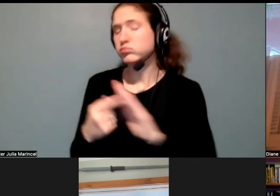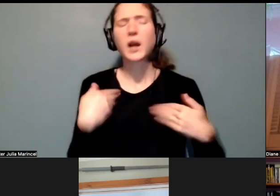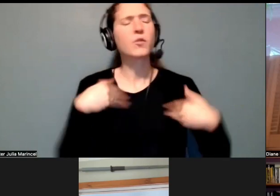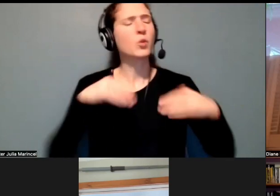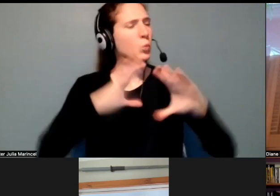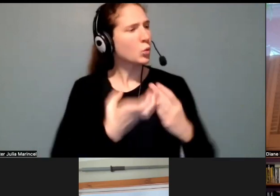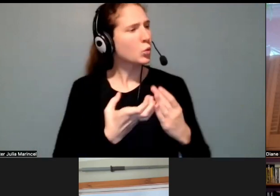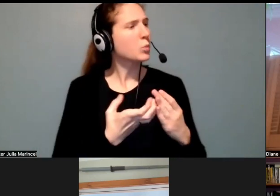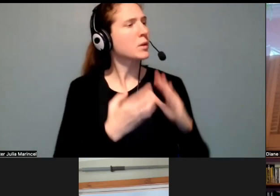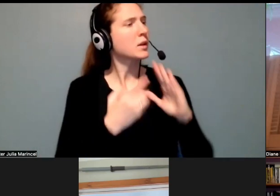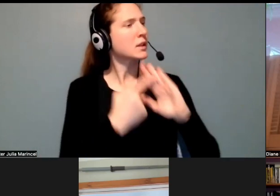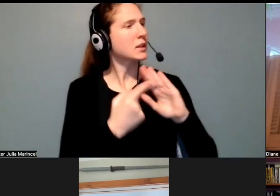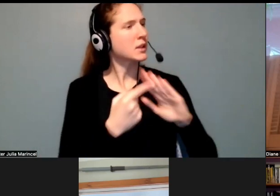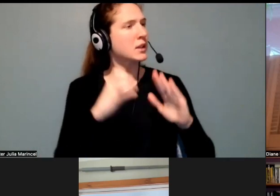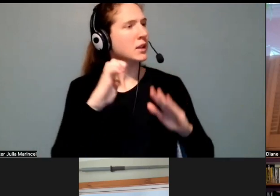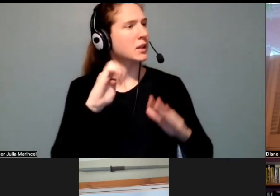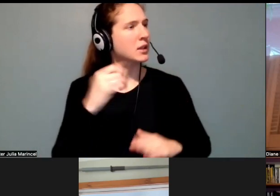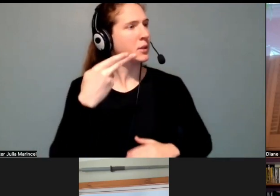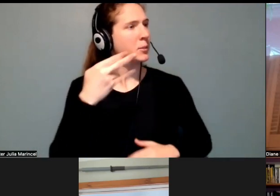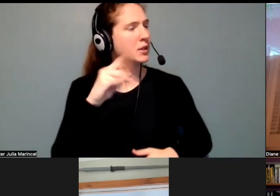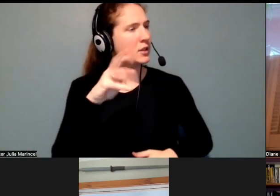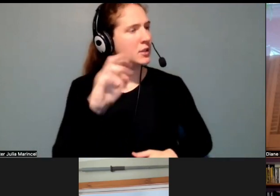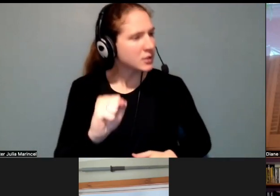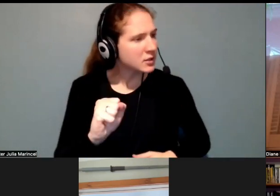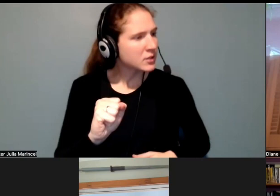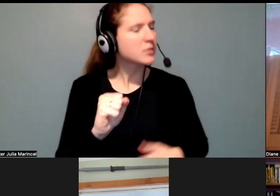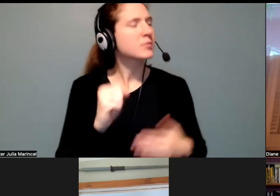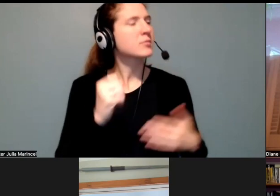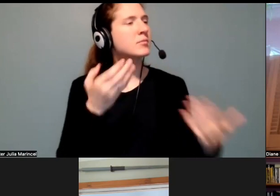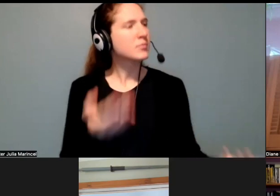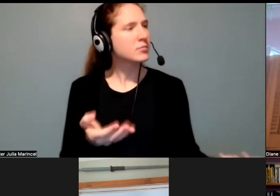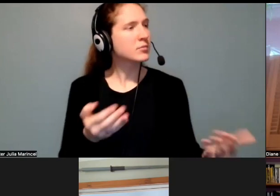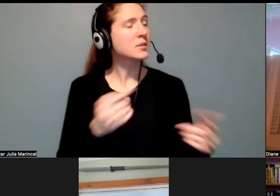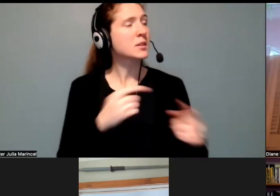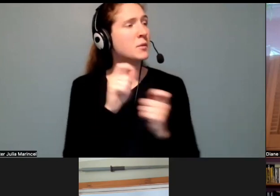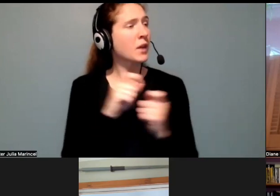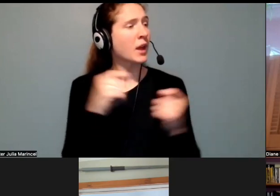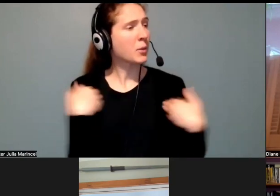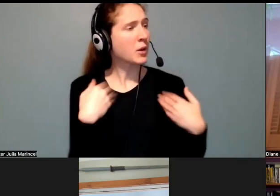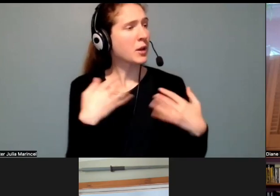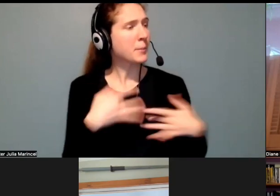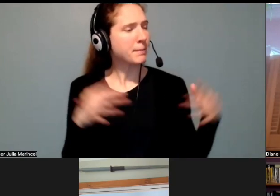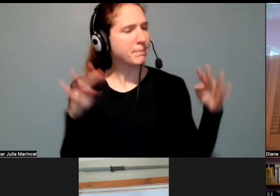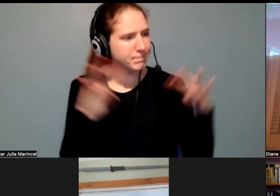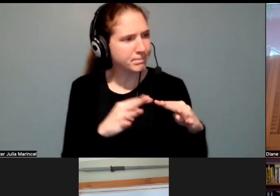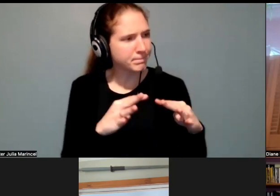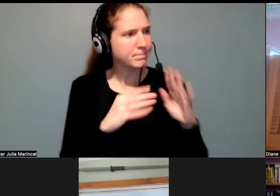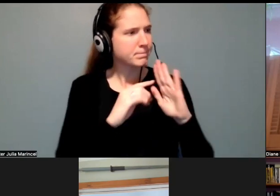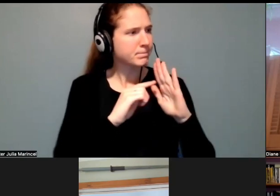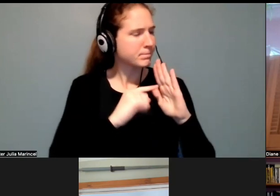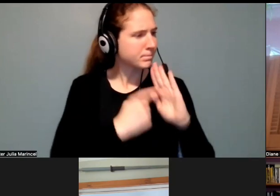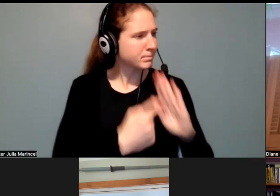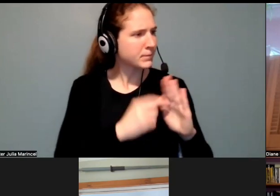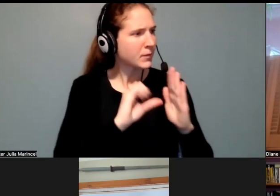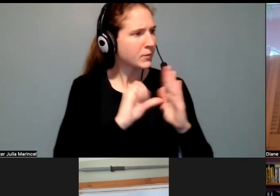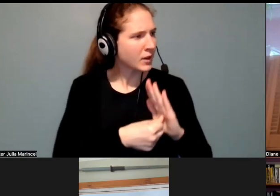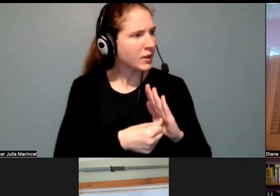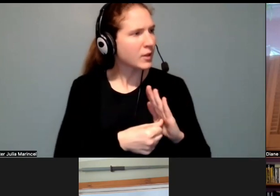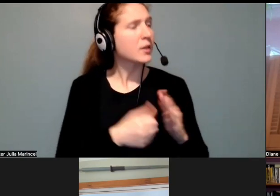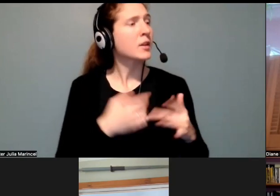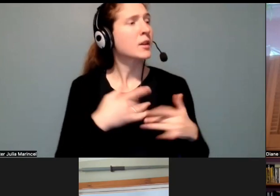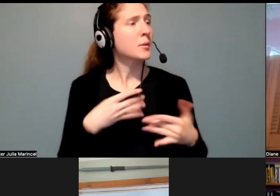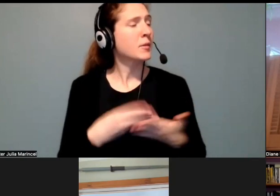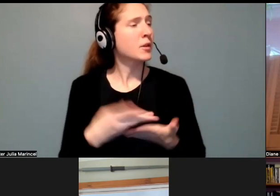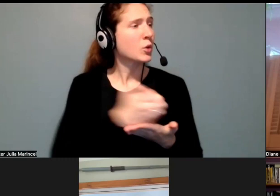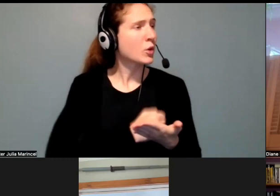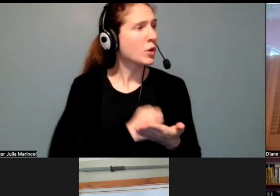do. Like I said, it shines a spotlight on certain animals. Often we'll do fundraisers. There's different